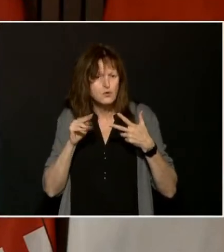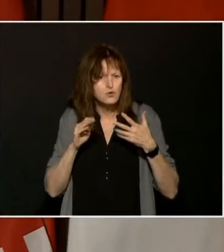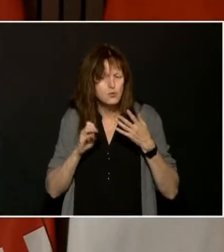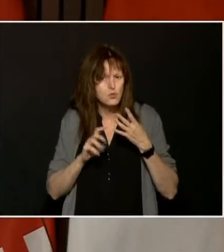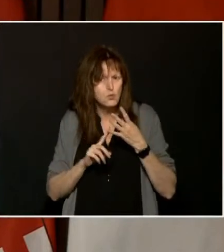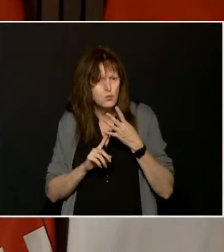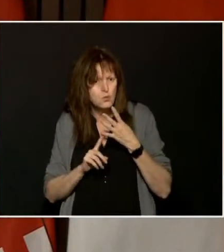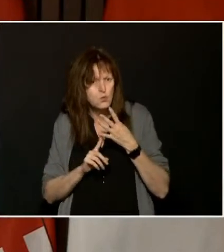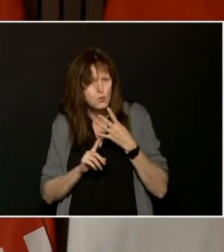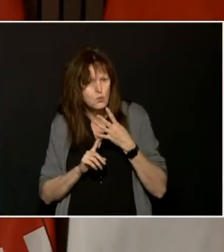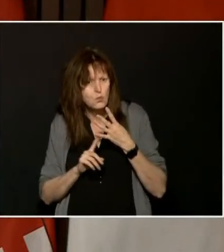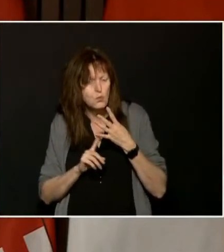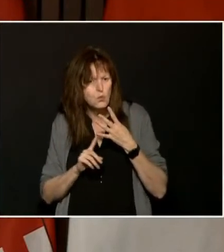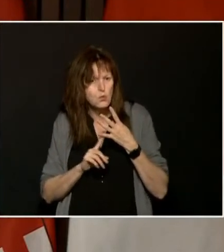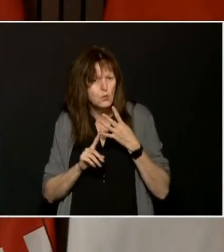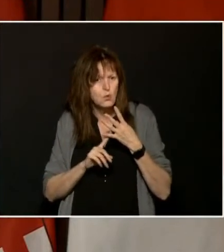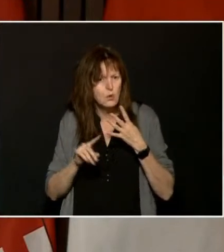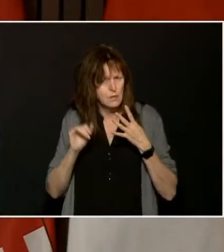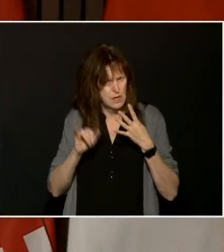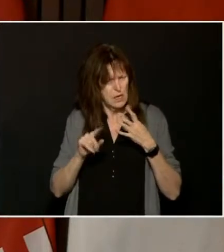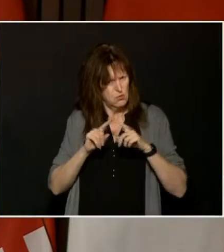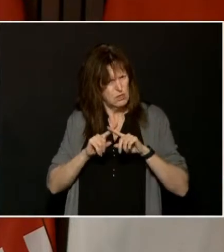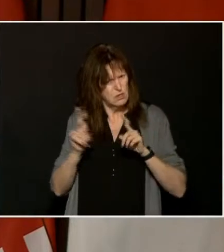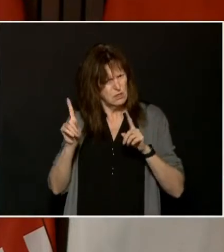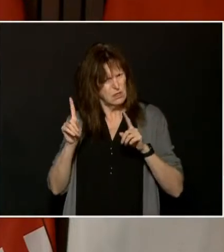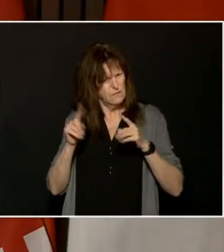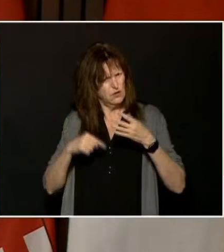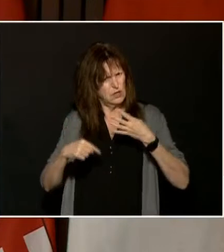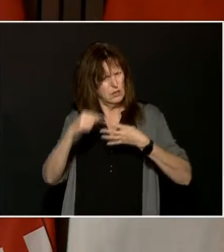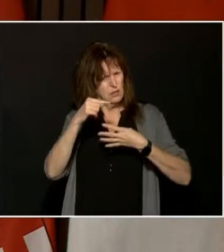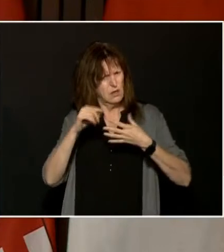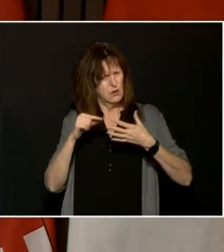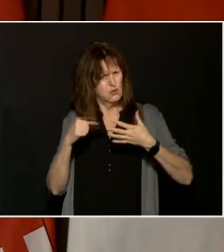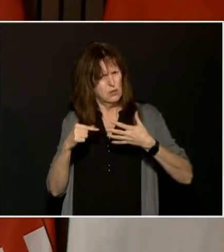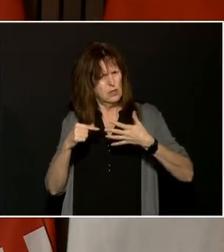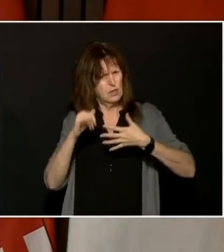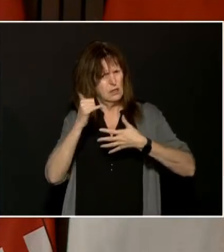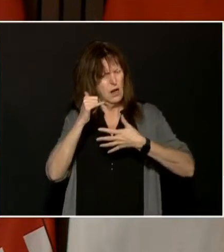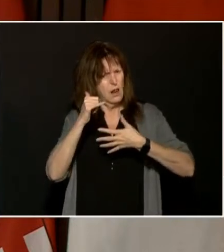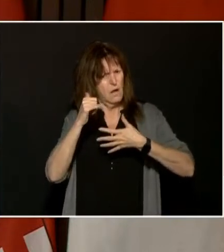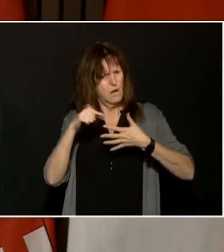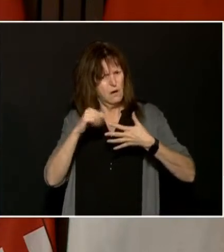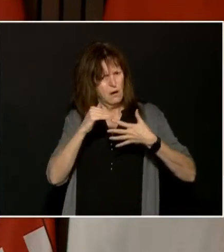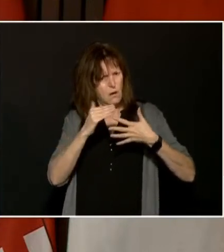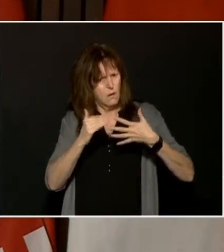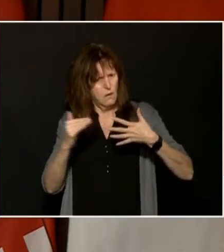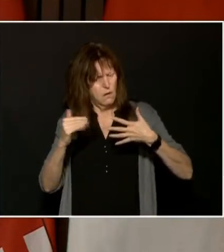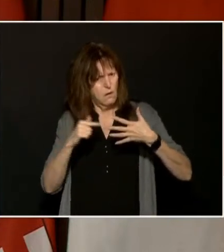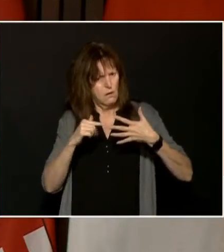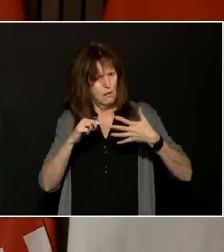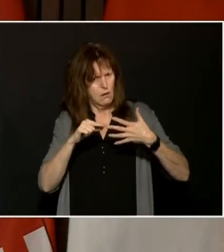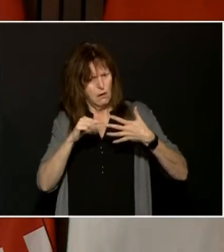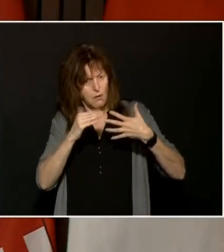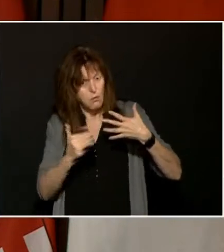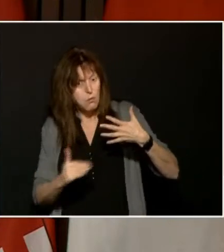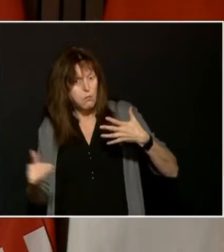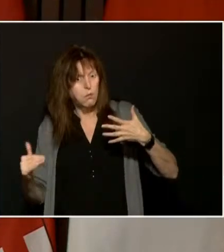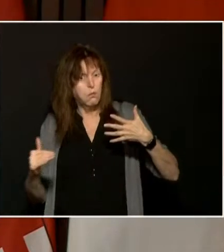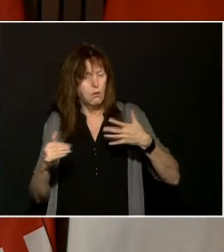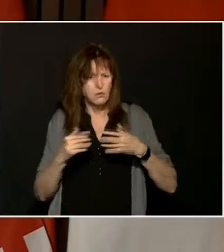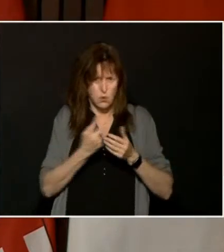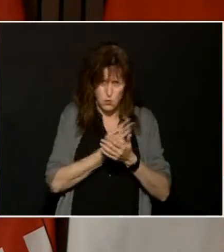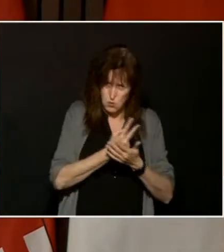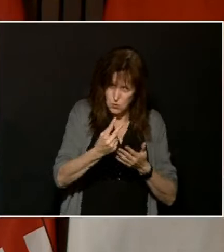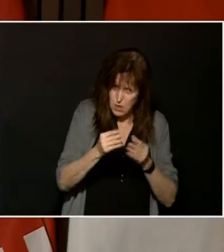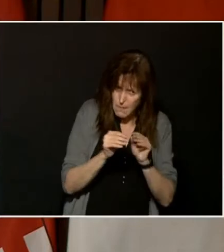but that's a big difference between those two scenarios, right? It is. I think the other important thing to note, though, is that the lower it gets,